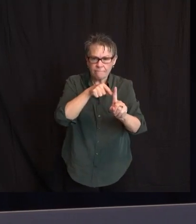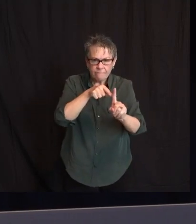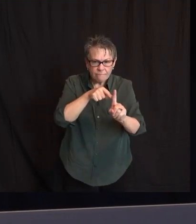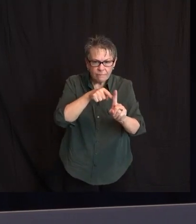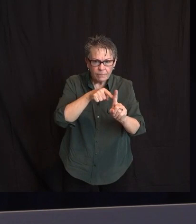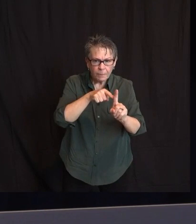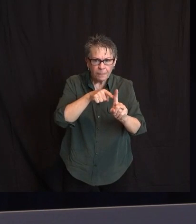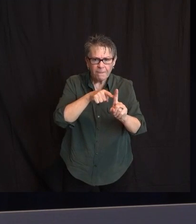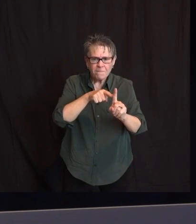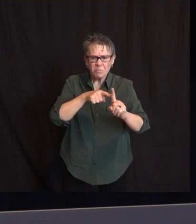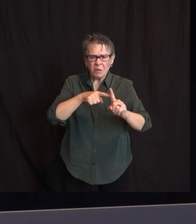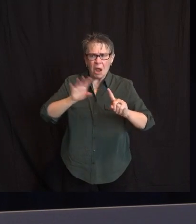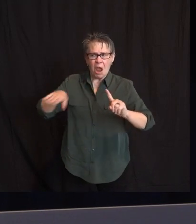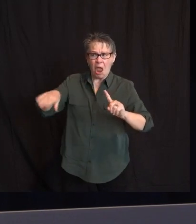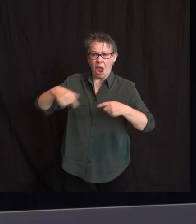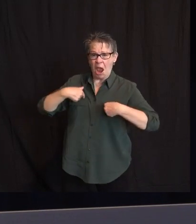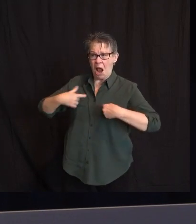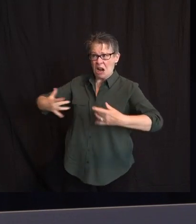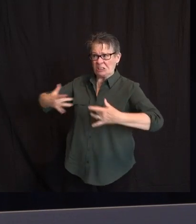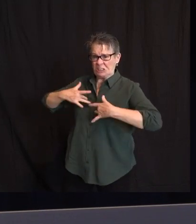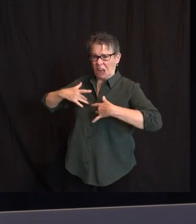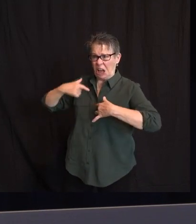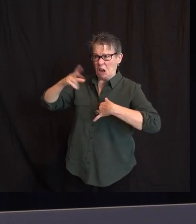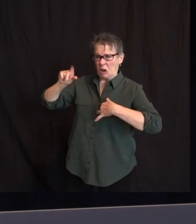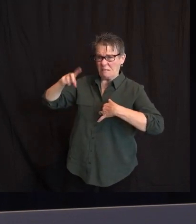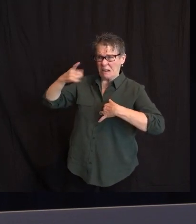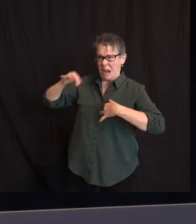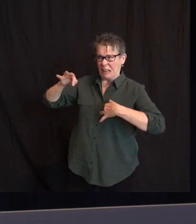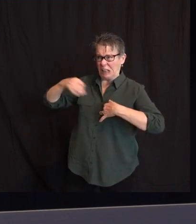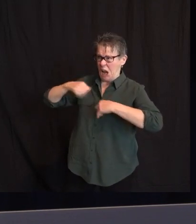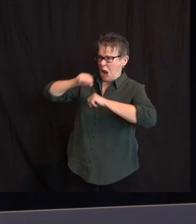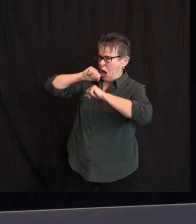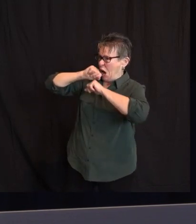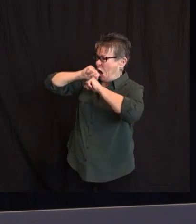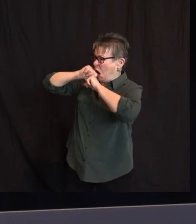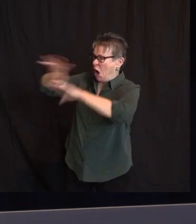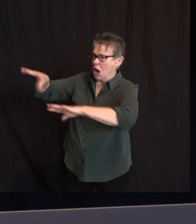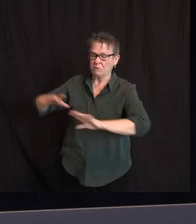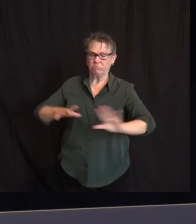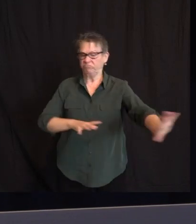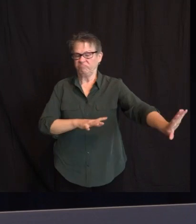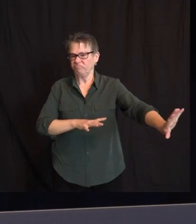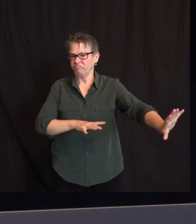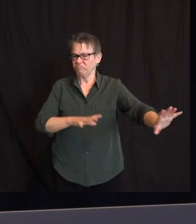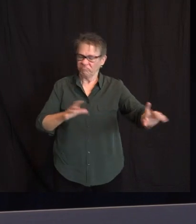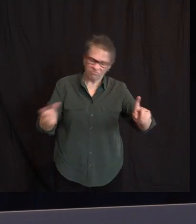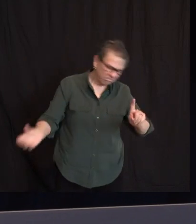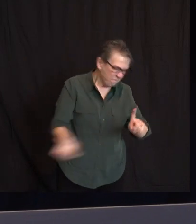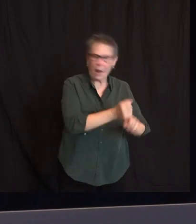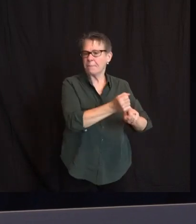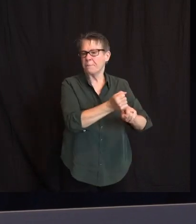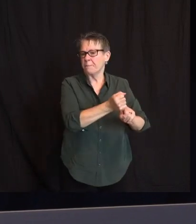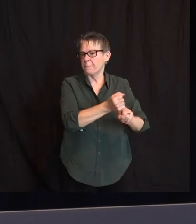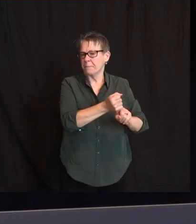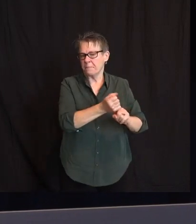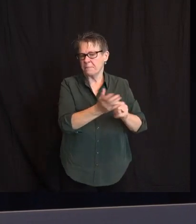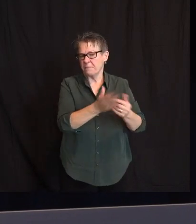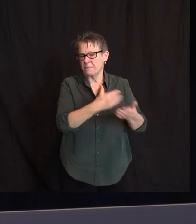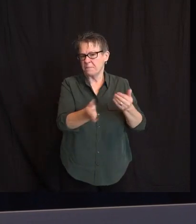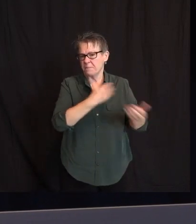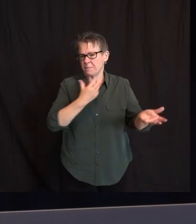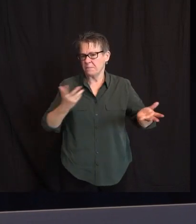corona. As far as overall operations, to the Commissioner's point about transportation, we're